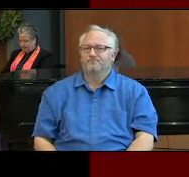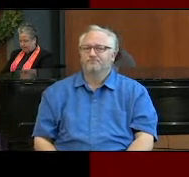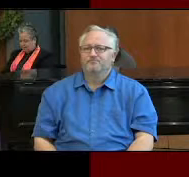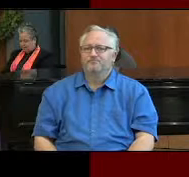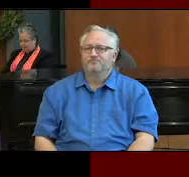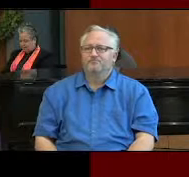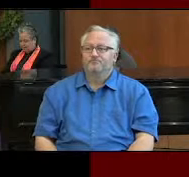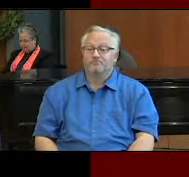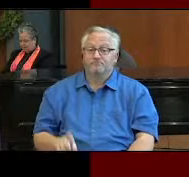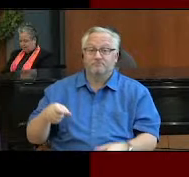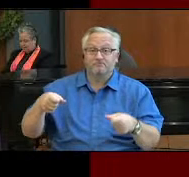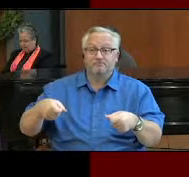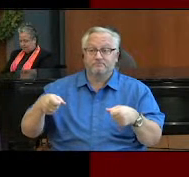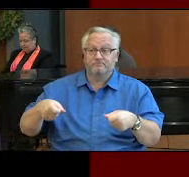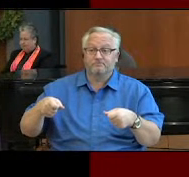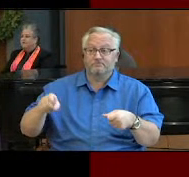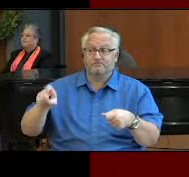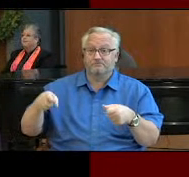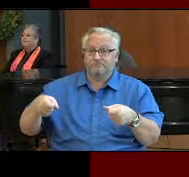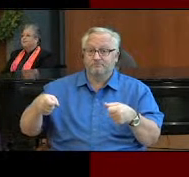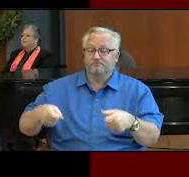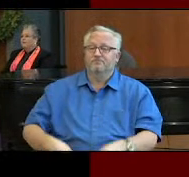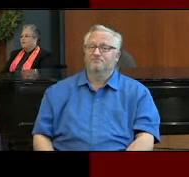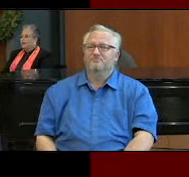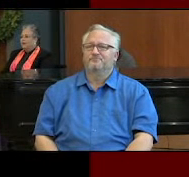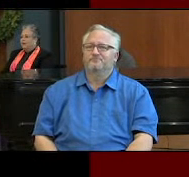I bet you need a mask, huh?